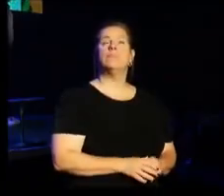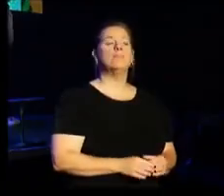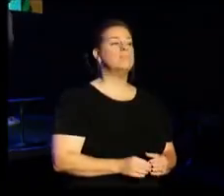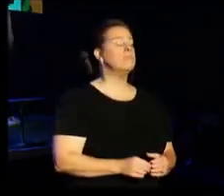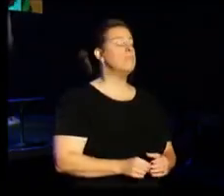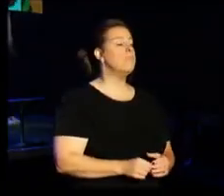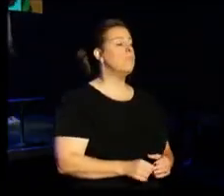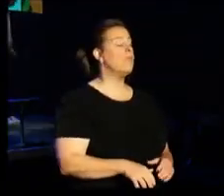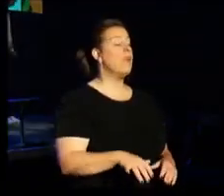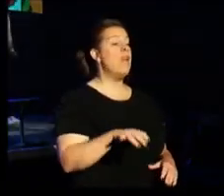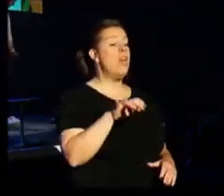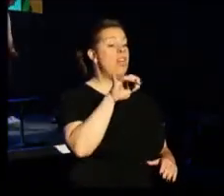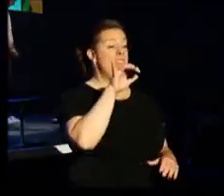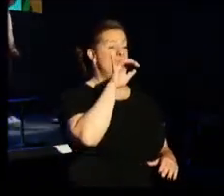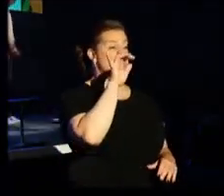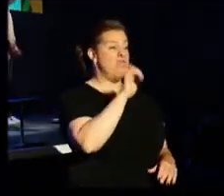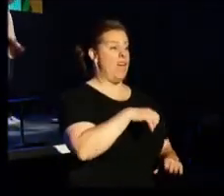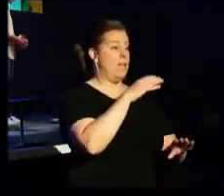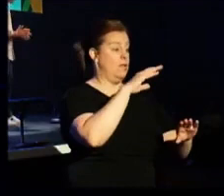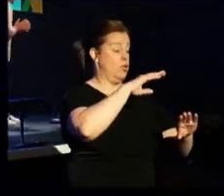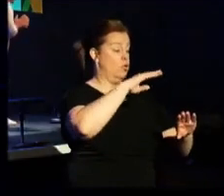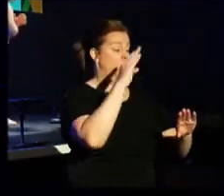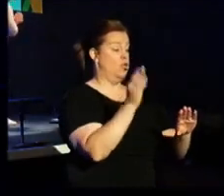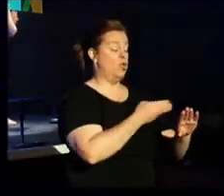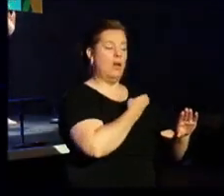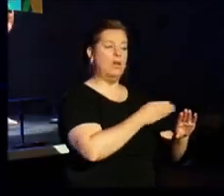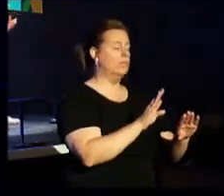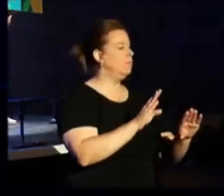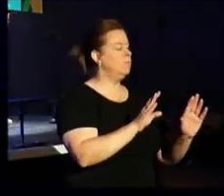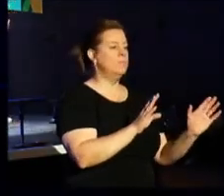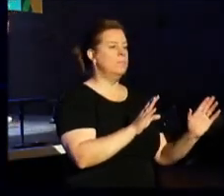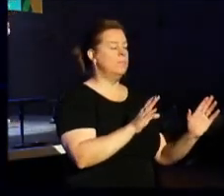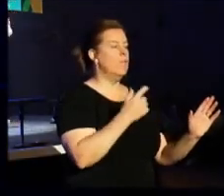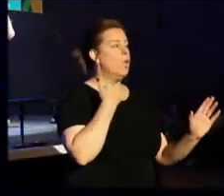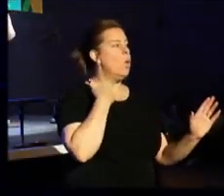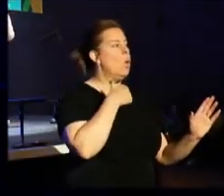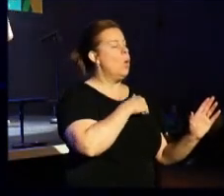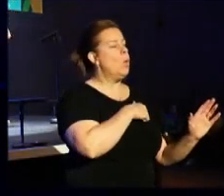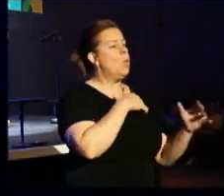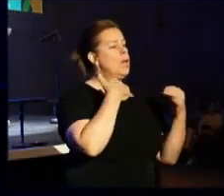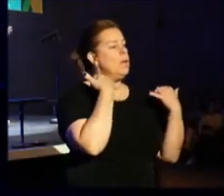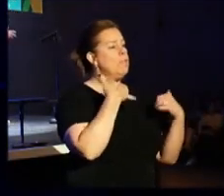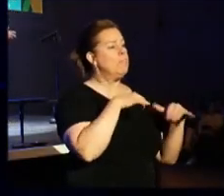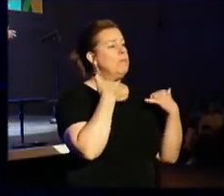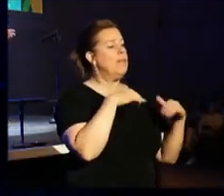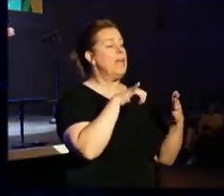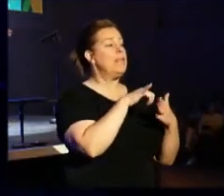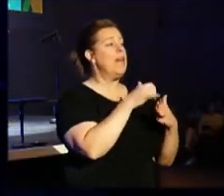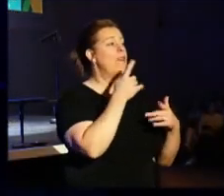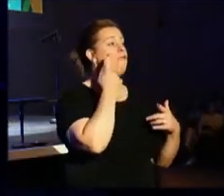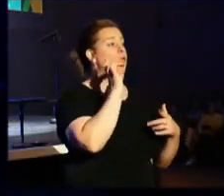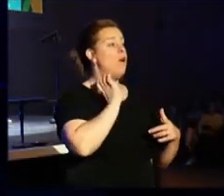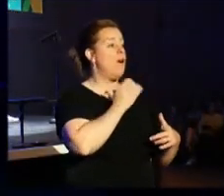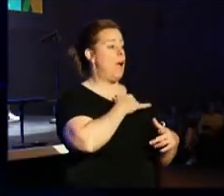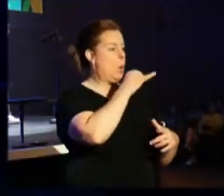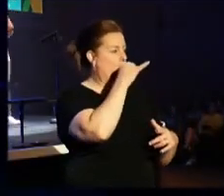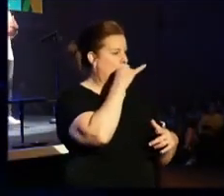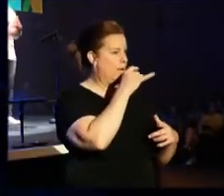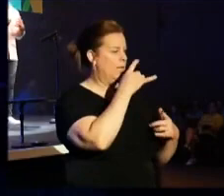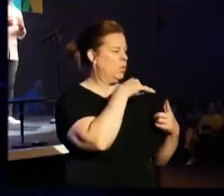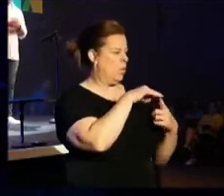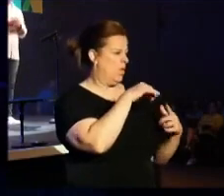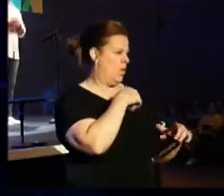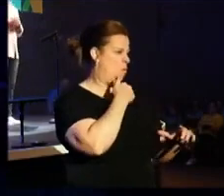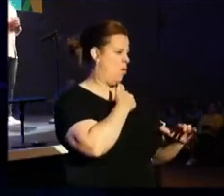That song. So we used to play that song for our kids when they were really little. That would be on the playlist in our